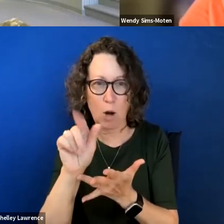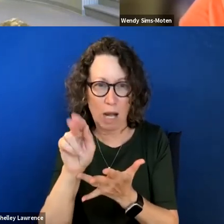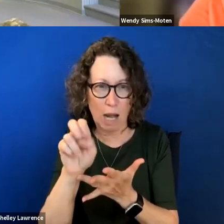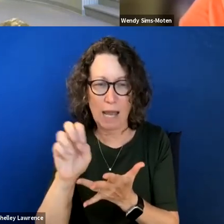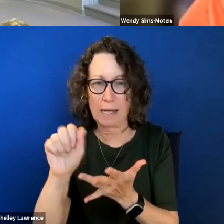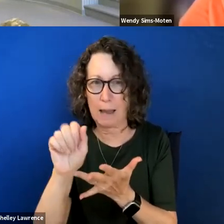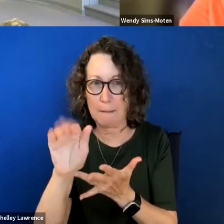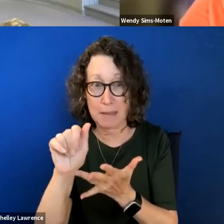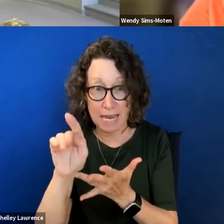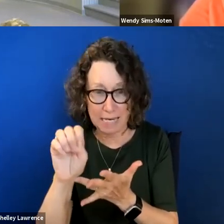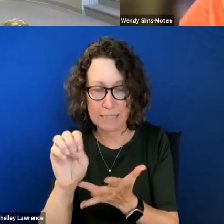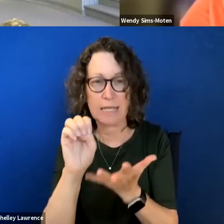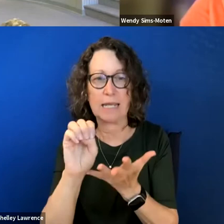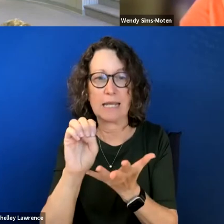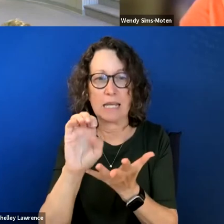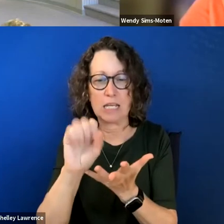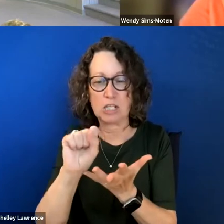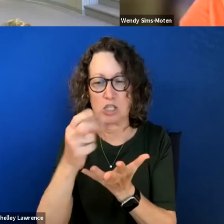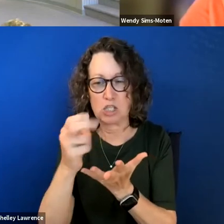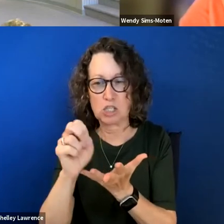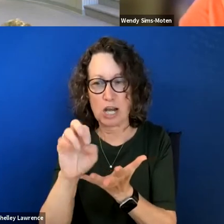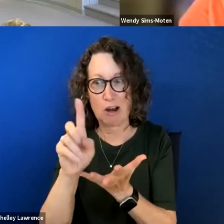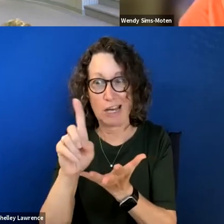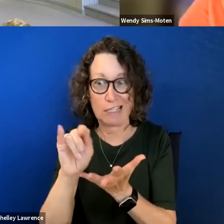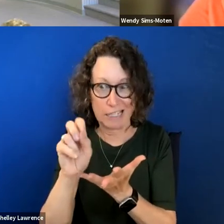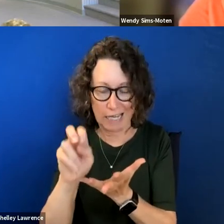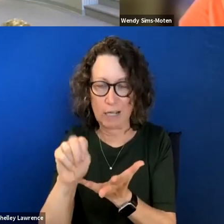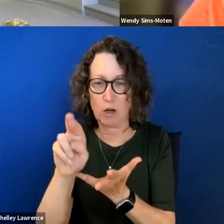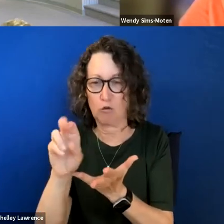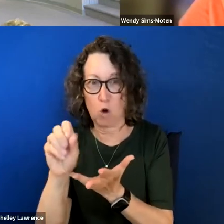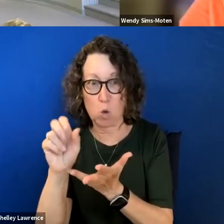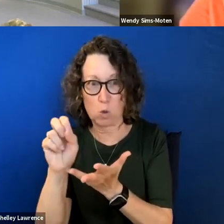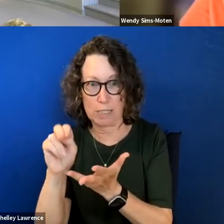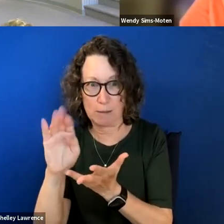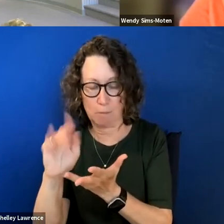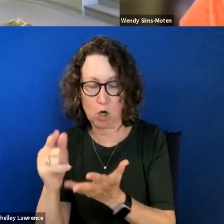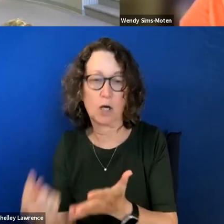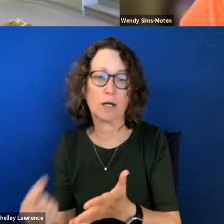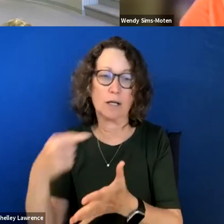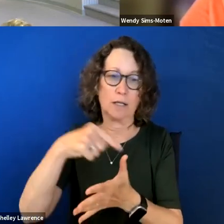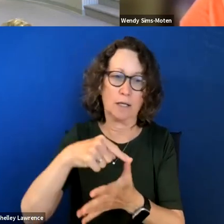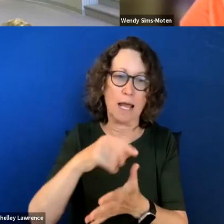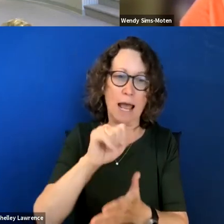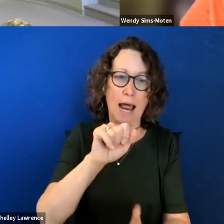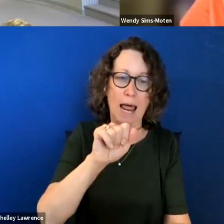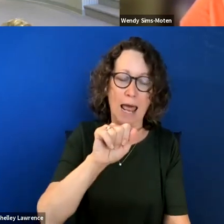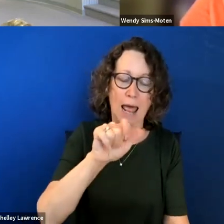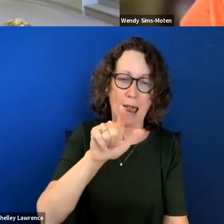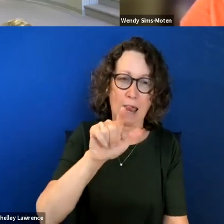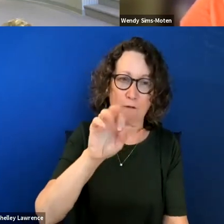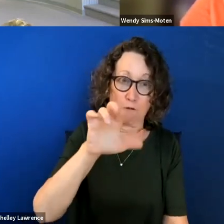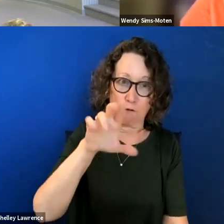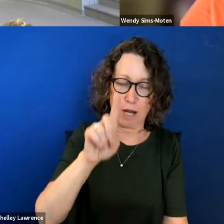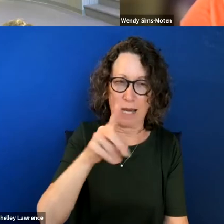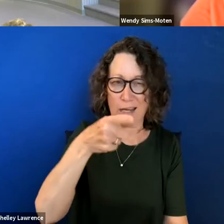Abate, and Sheridan Rosenberg. And I will begin with Alfred Parmalou.